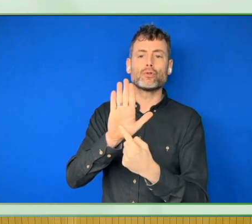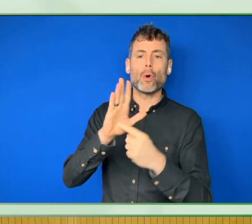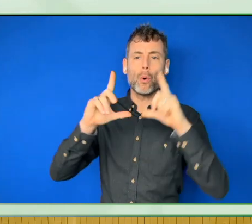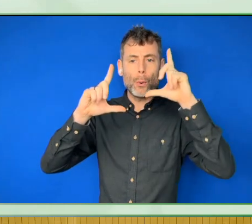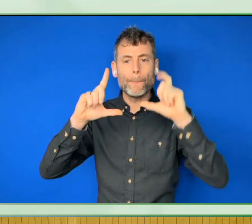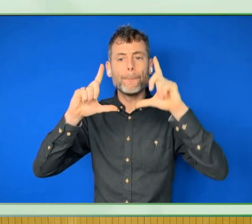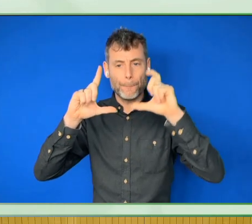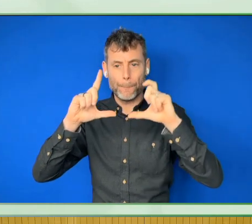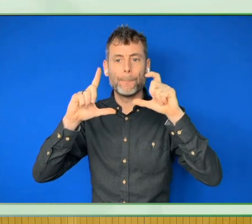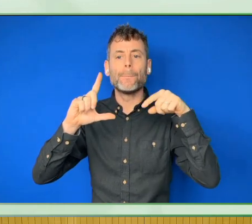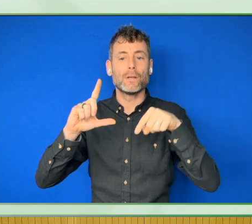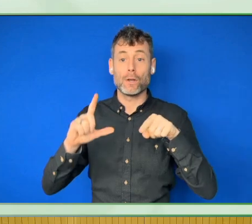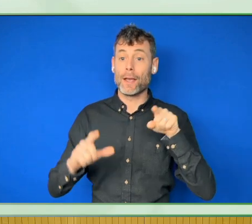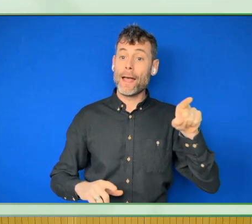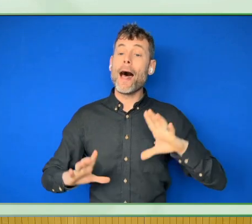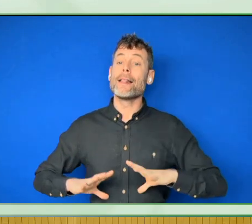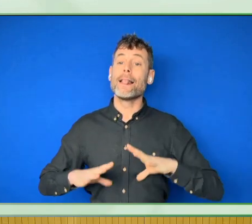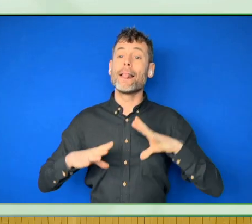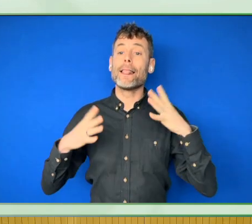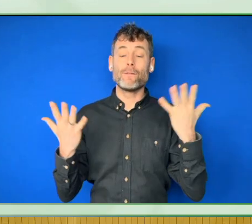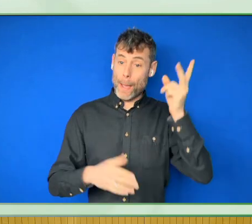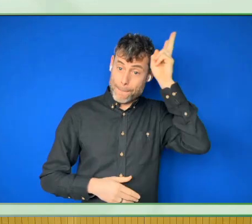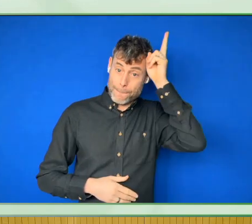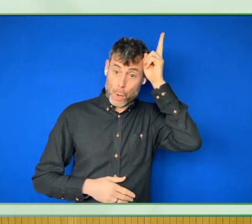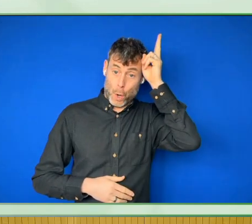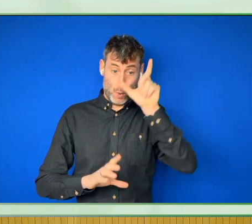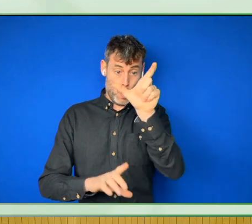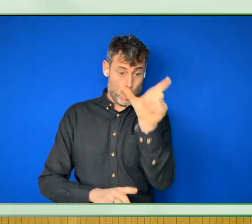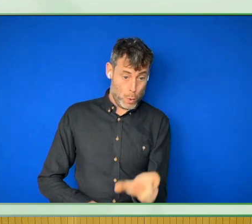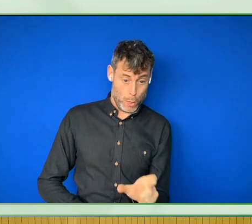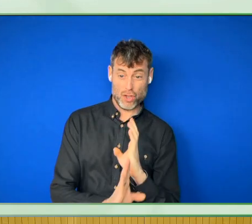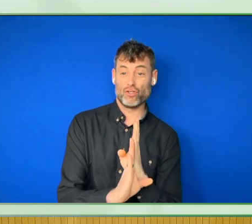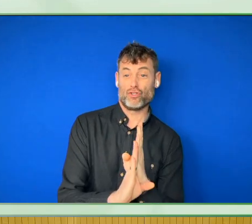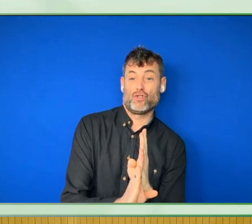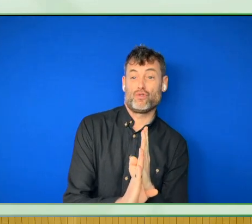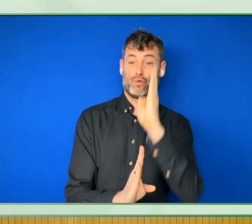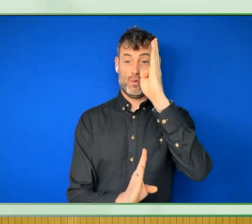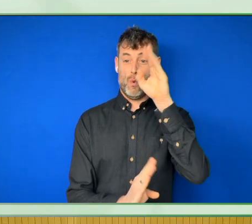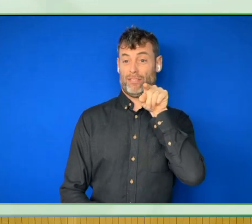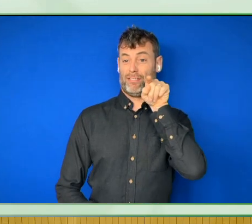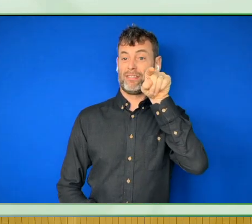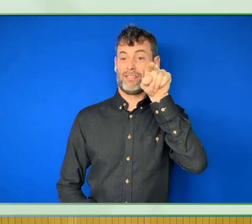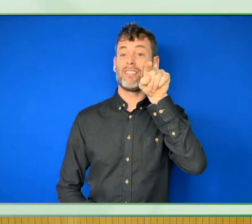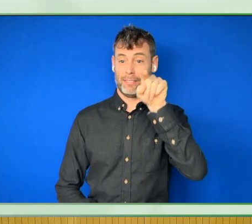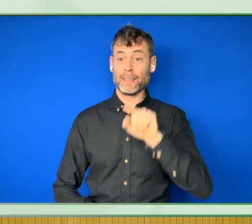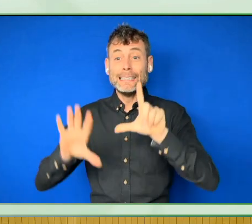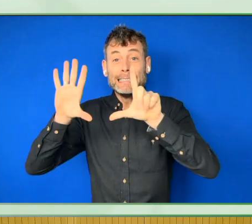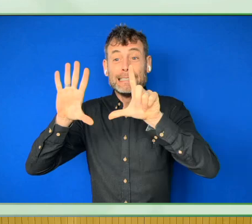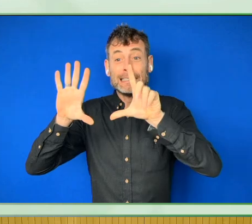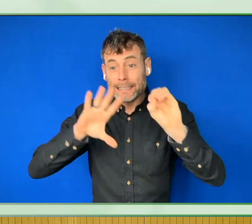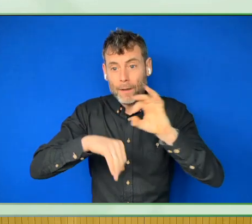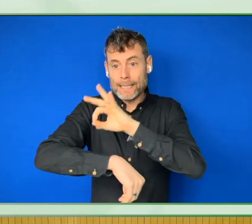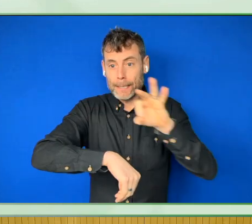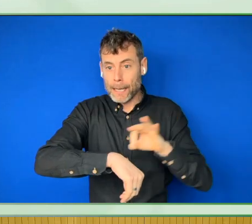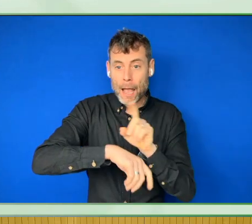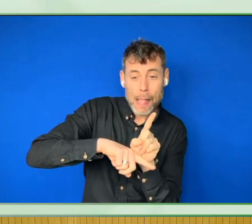like 70 hours from the city. And they received their hearing aids 6 years ago.